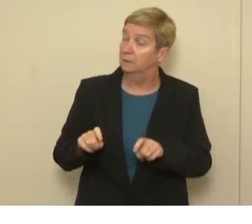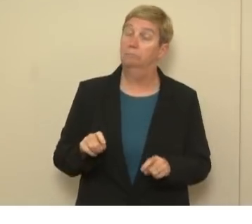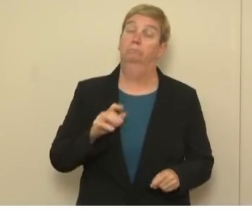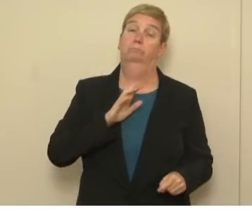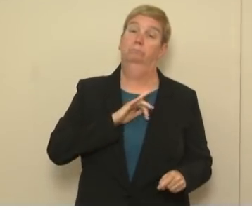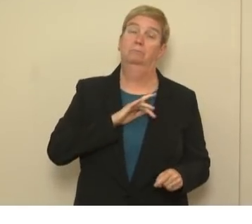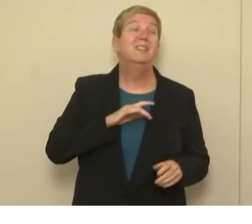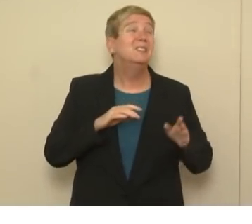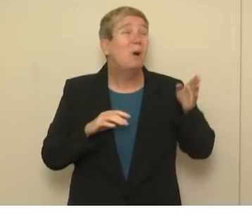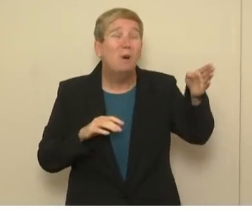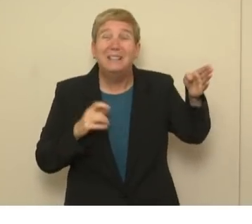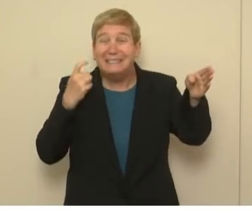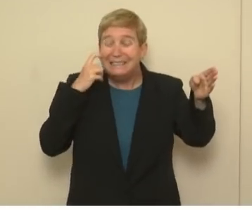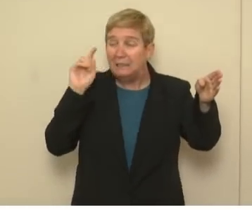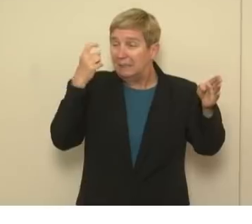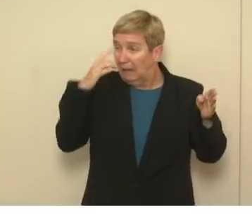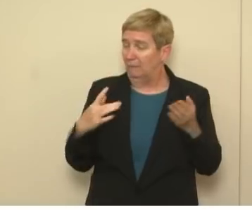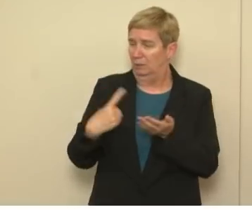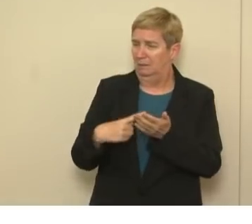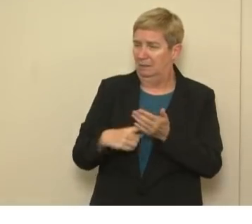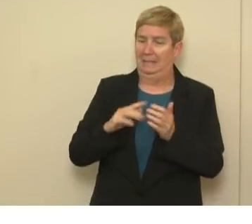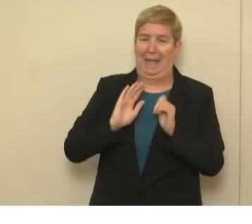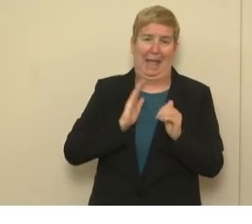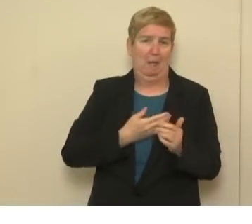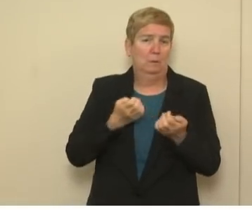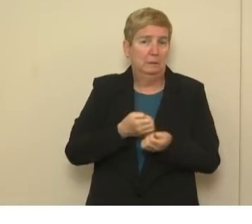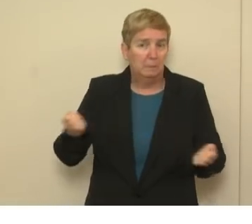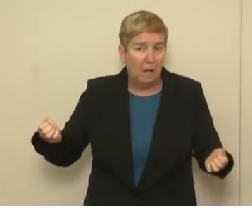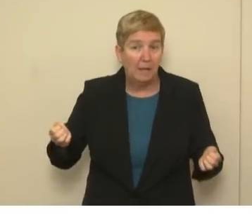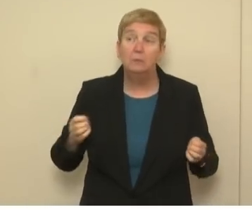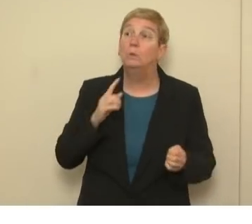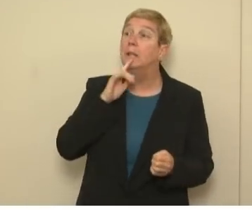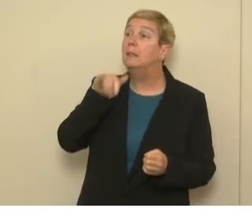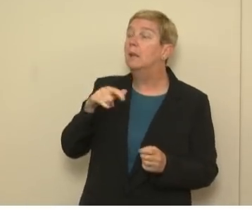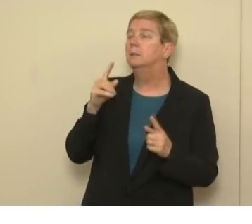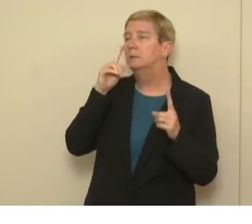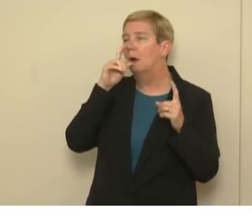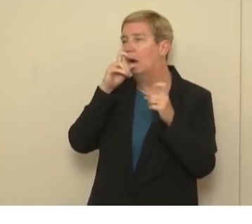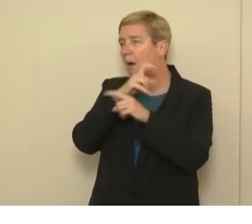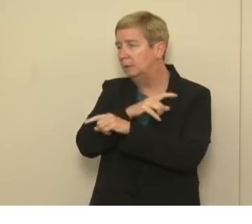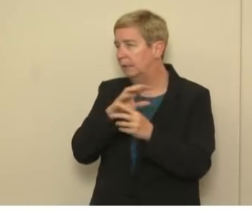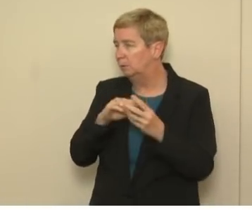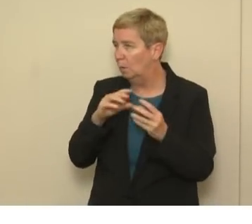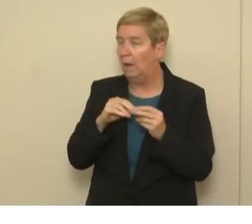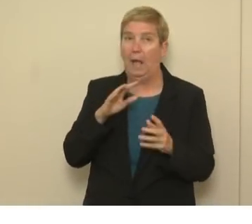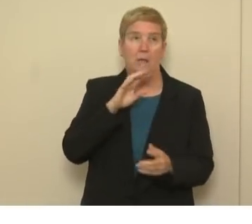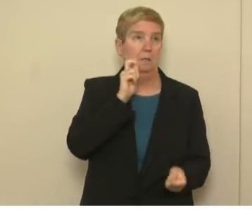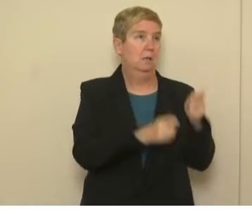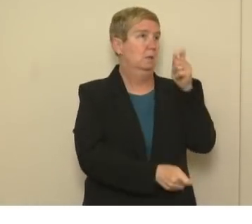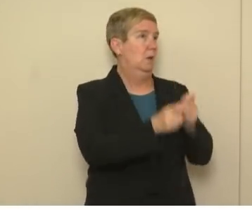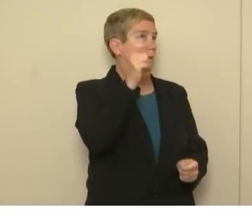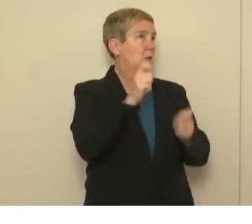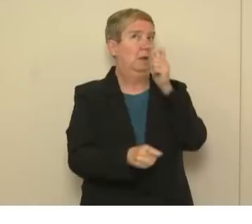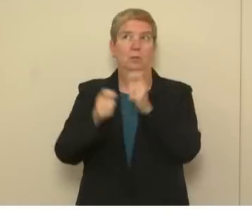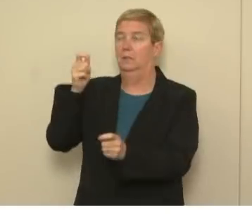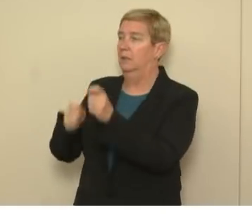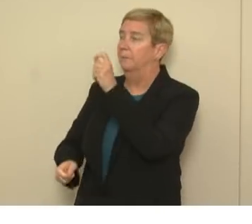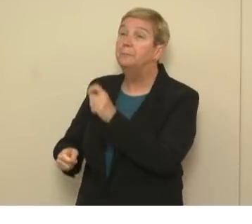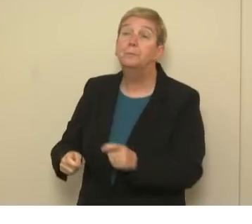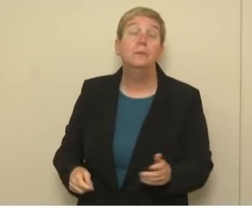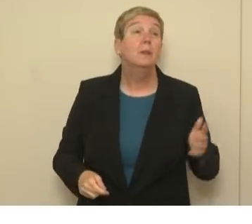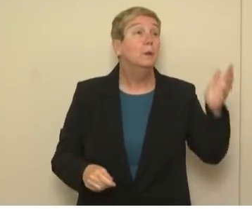getting supplies for our testing has been a long one, and it changes. You may remember that first it was not having